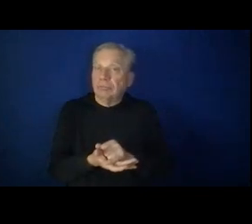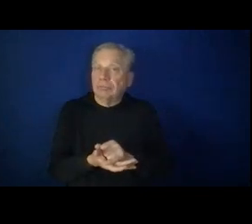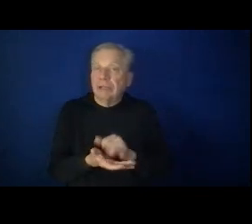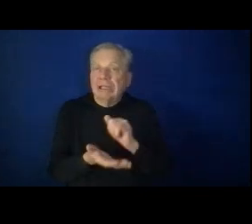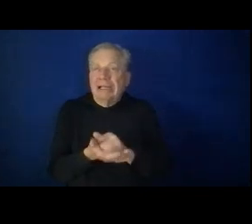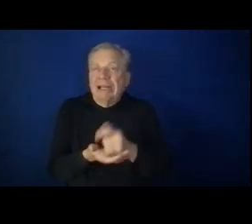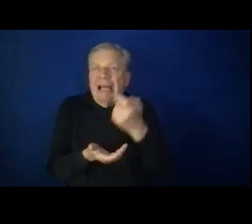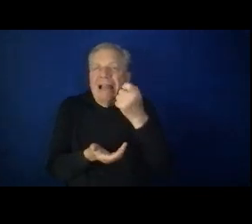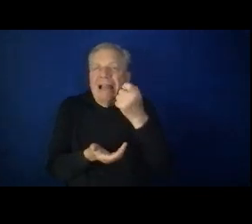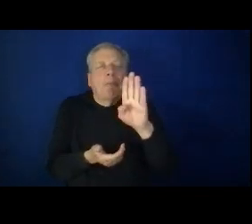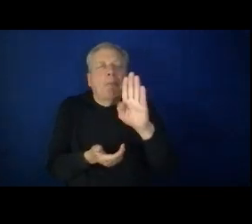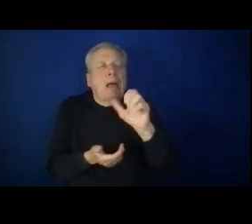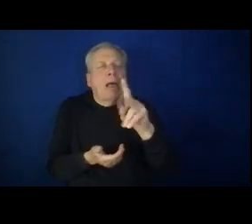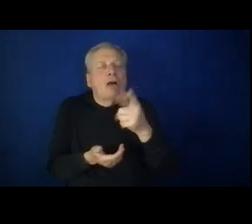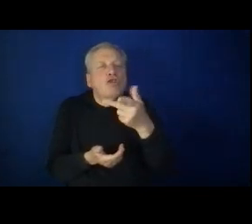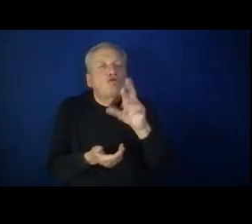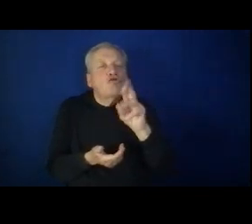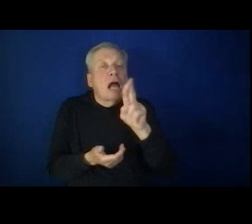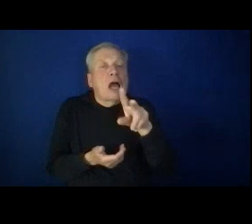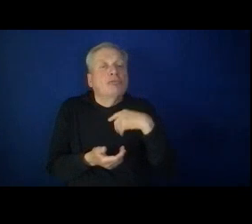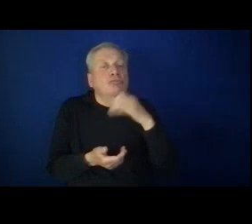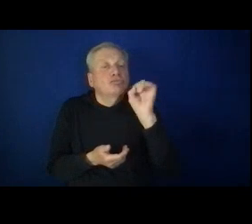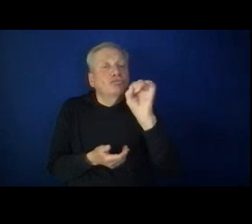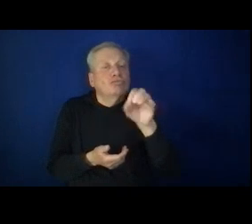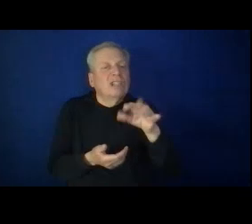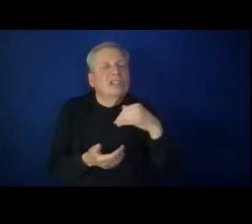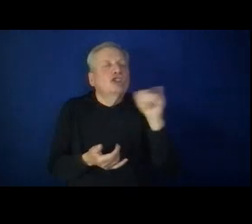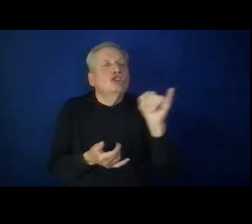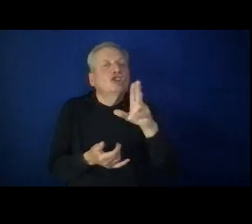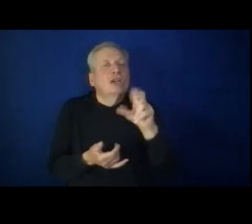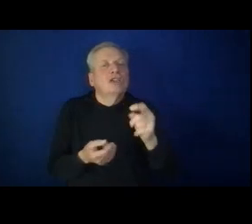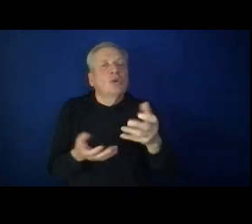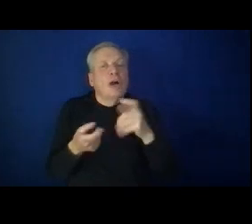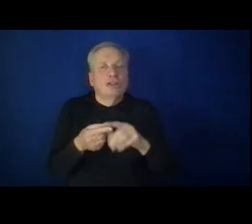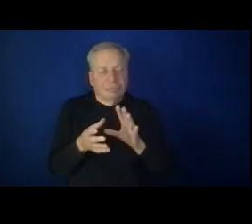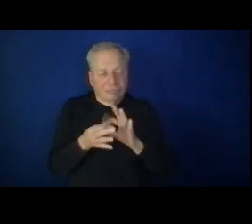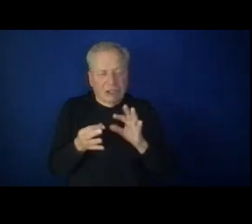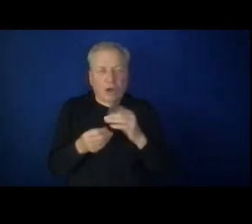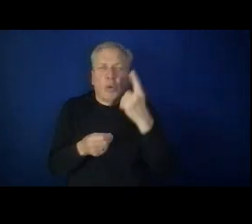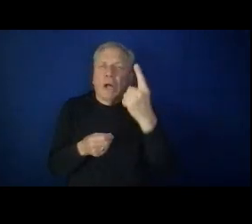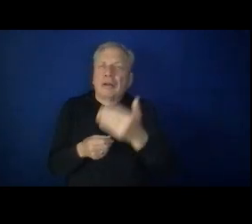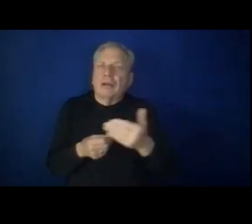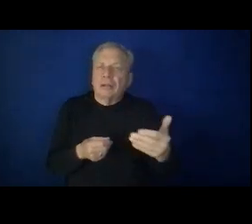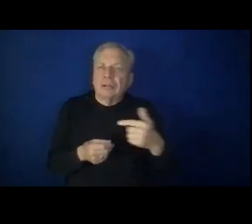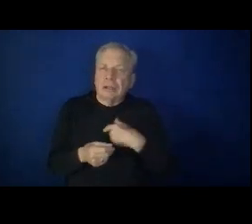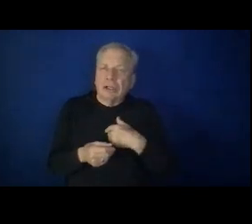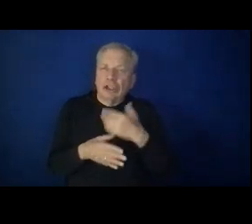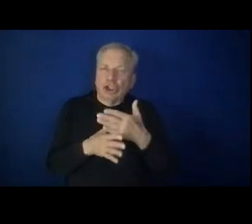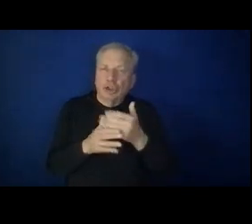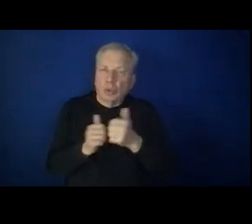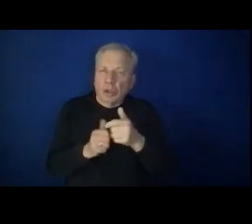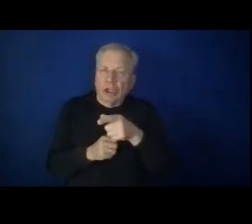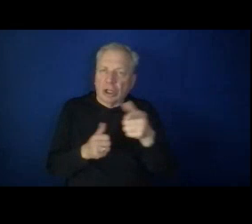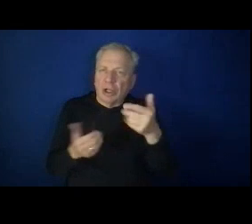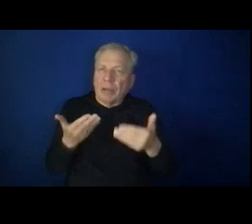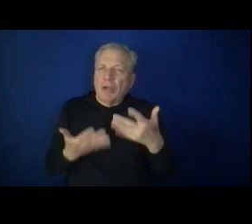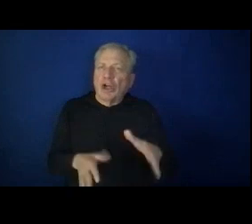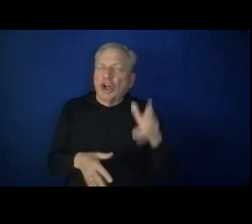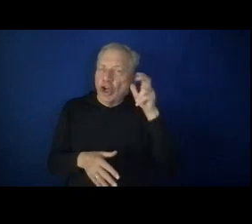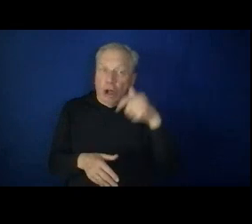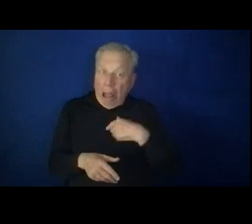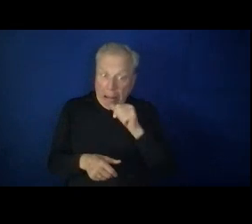the background, I think. I just wanted to kind of step into one thing that I've shared over time. You've probably heard this. I didn't come up